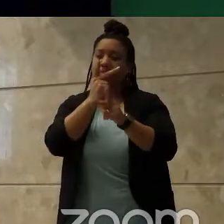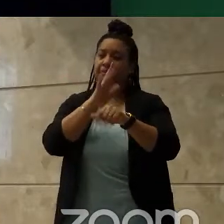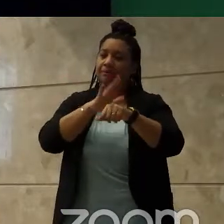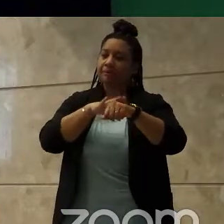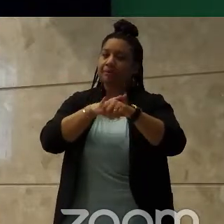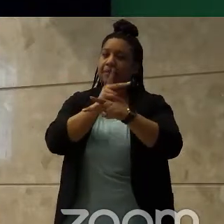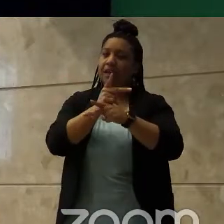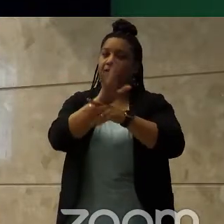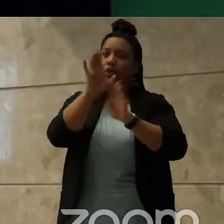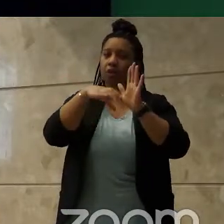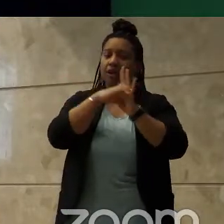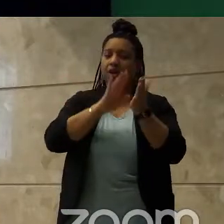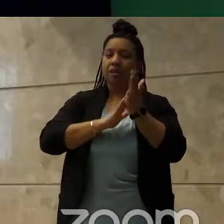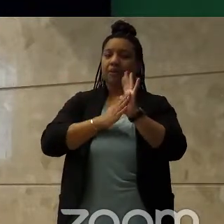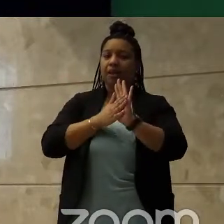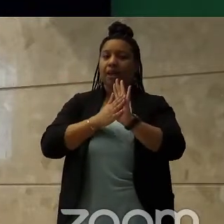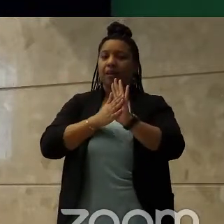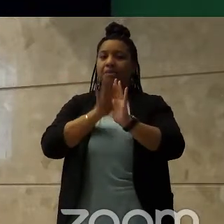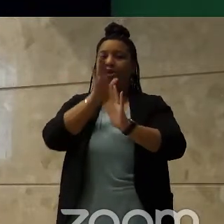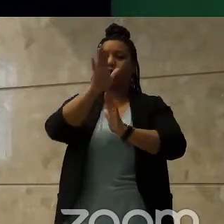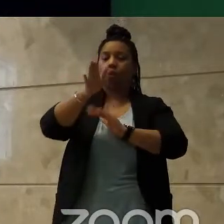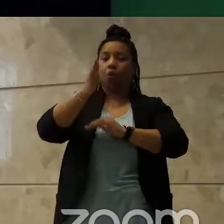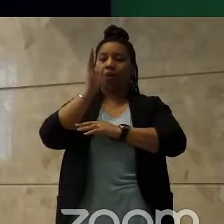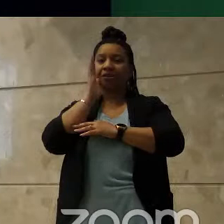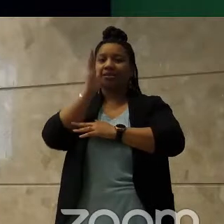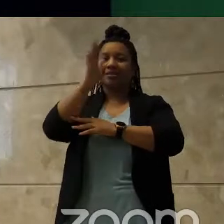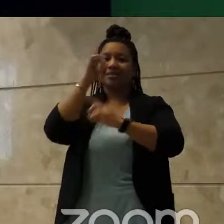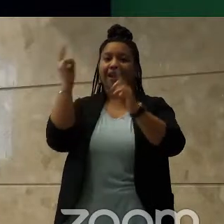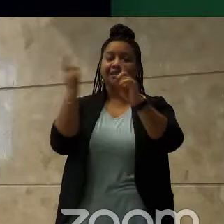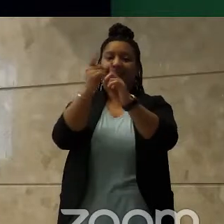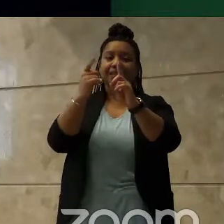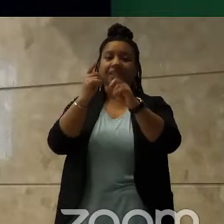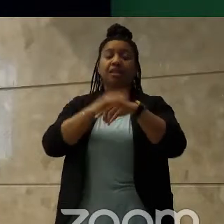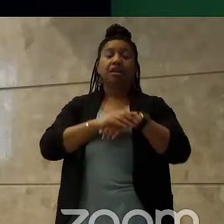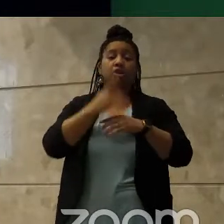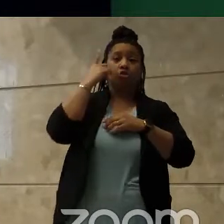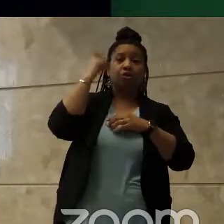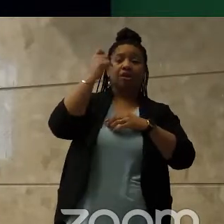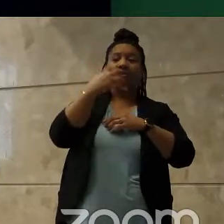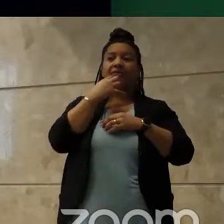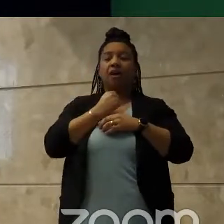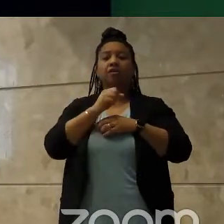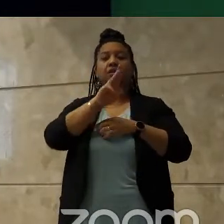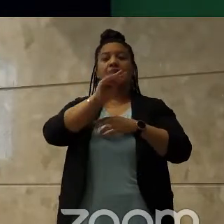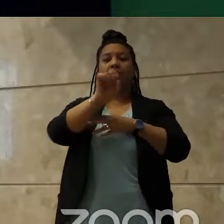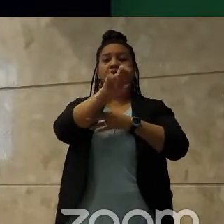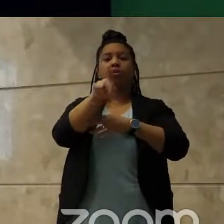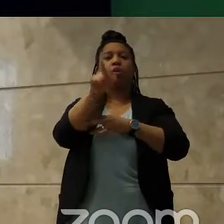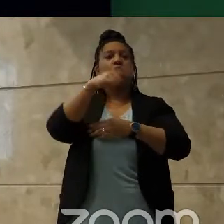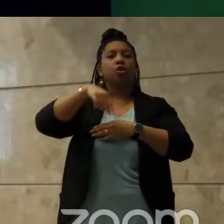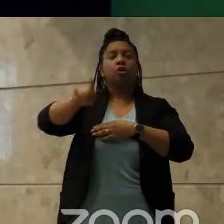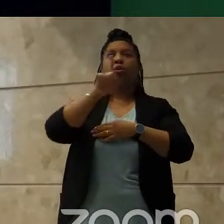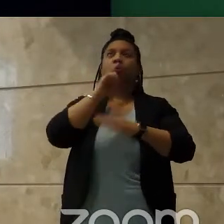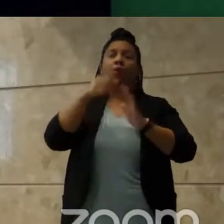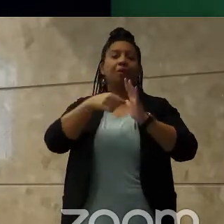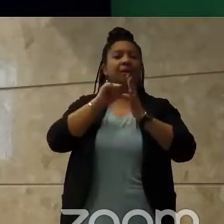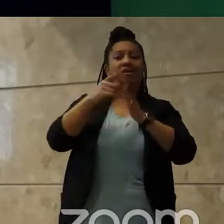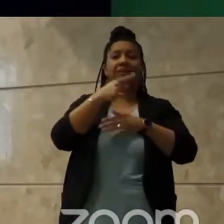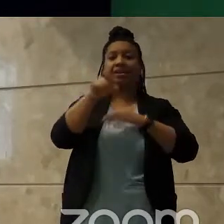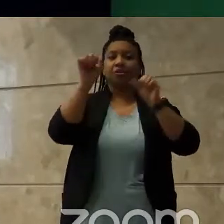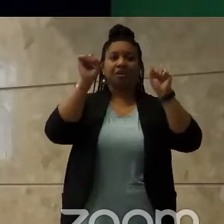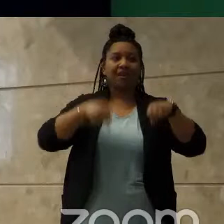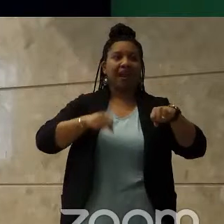it becomes your destiny. Dreams and values. Michigan State, you are so impressive and you can